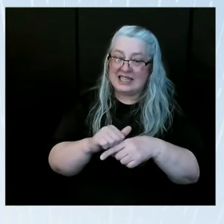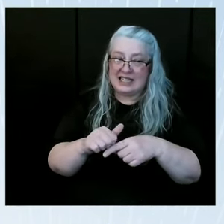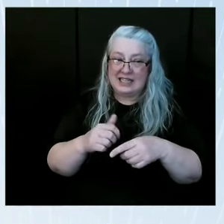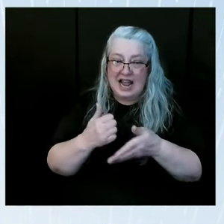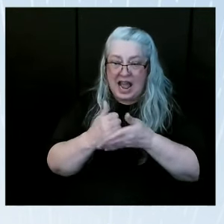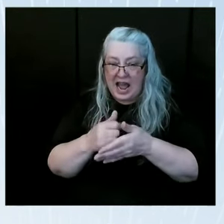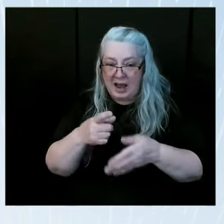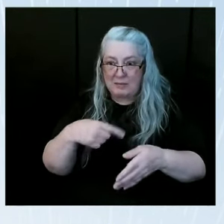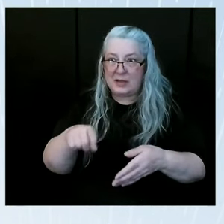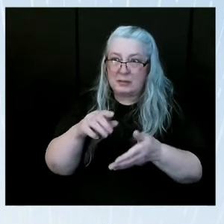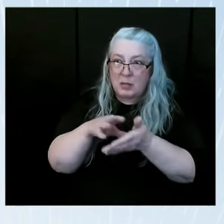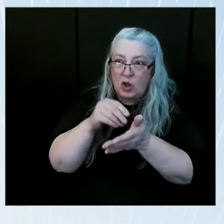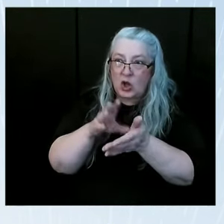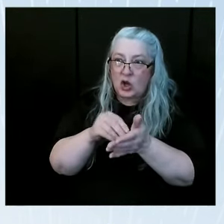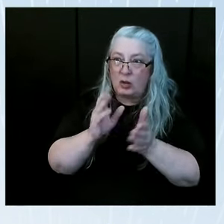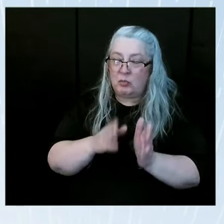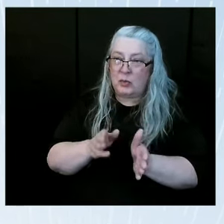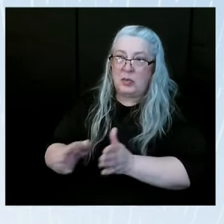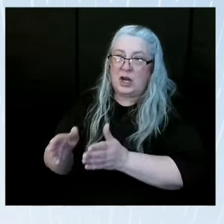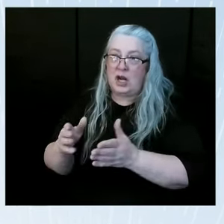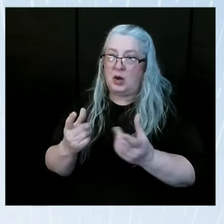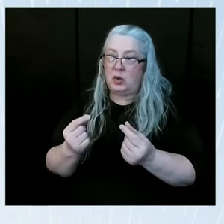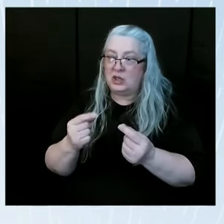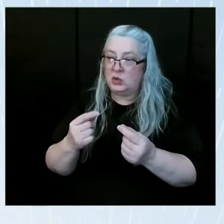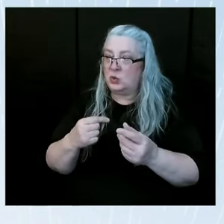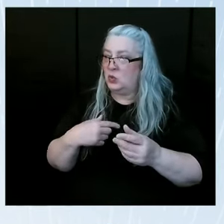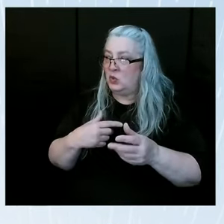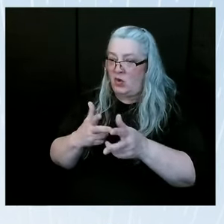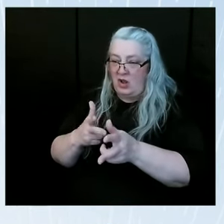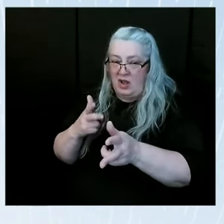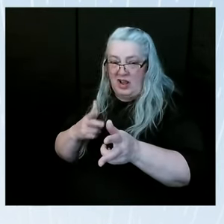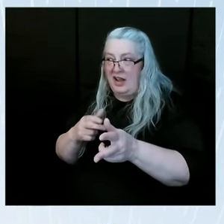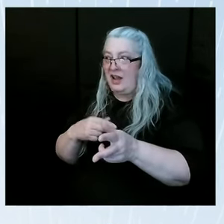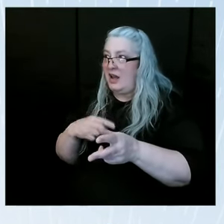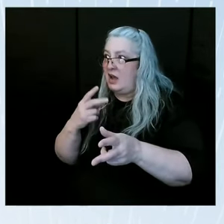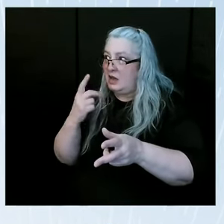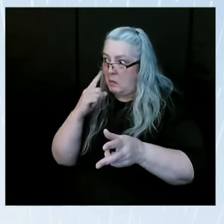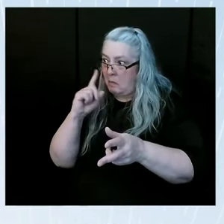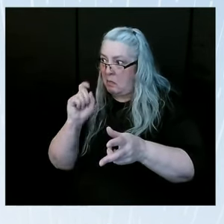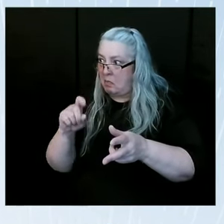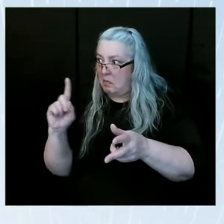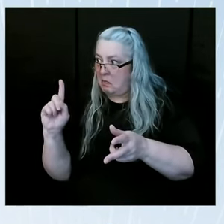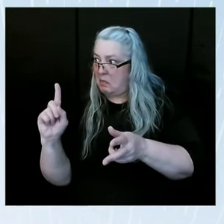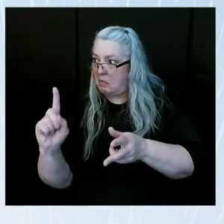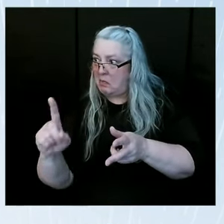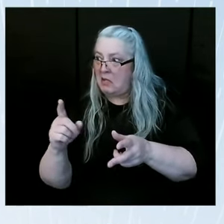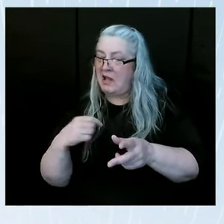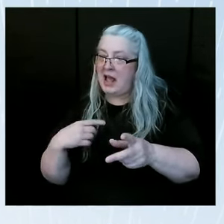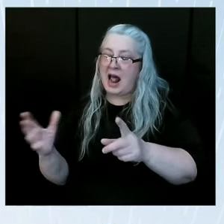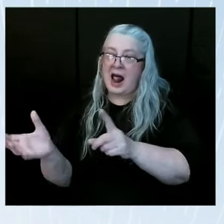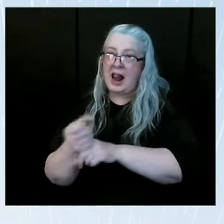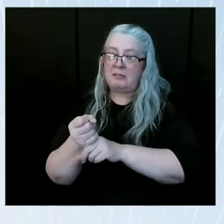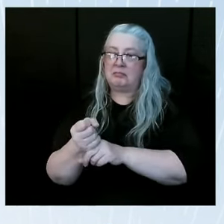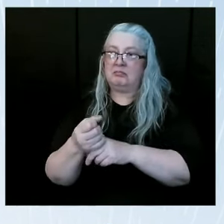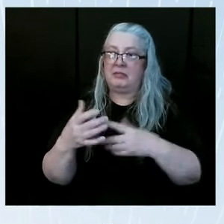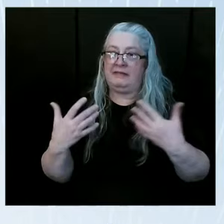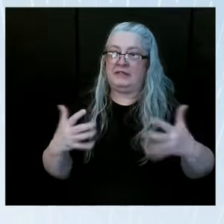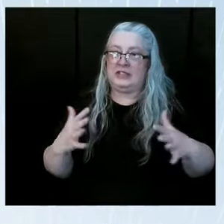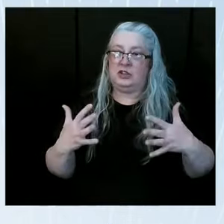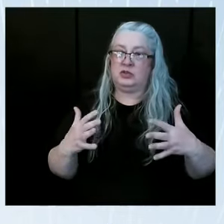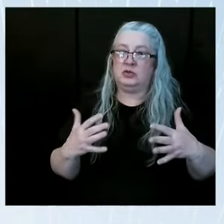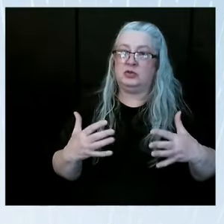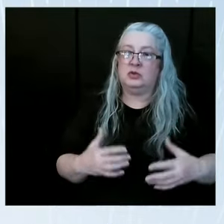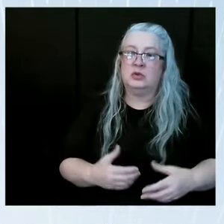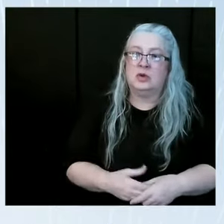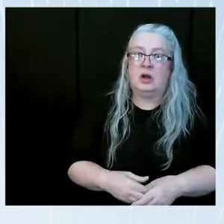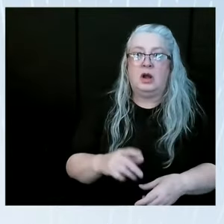work. And we're really proud to be a part of this task force. Thank you, Secretary Blinken. Allie, thank you very much for sharing the anecdote, but thank you especially for all of